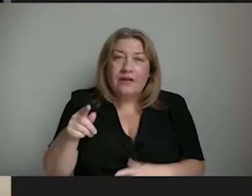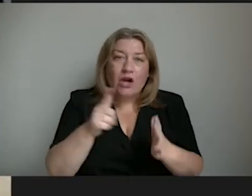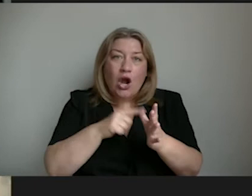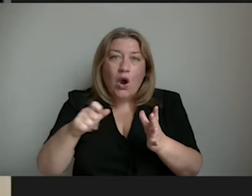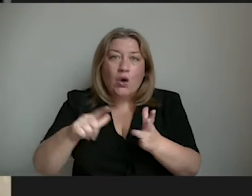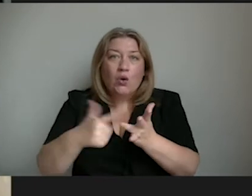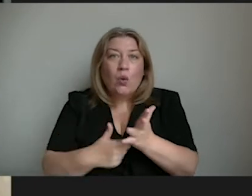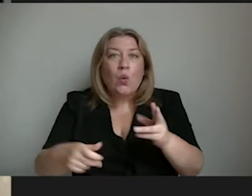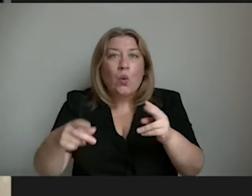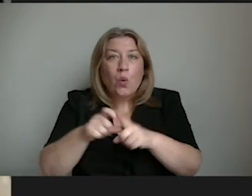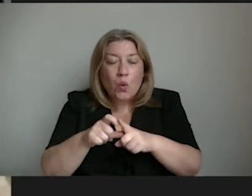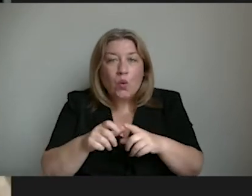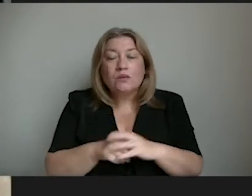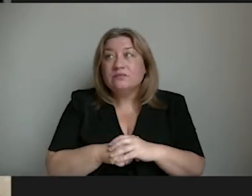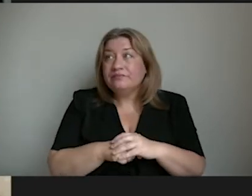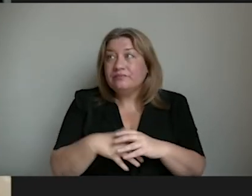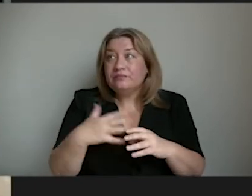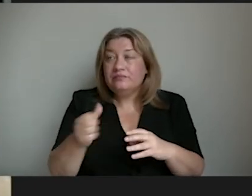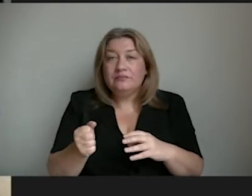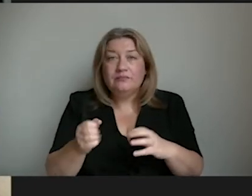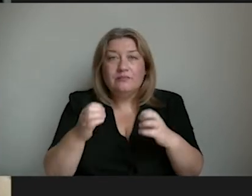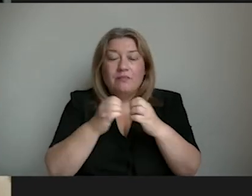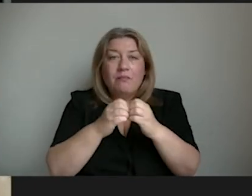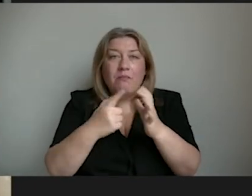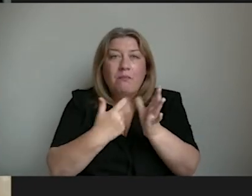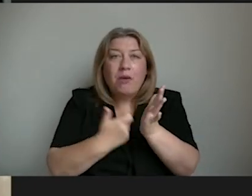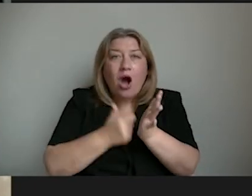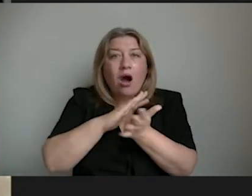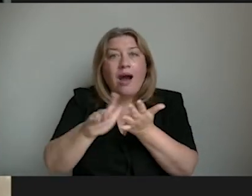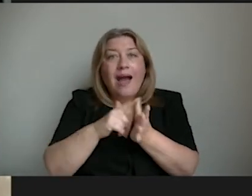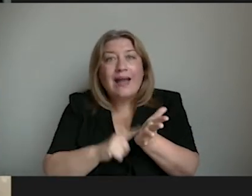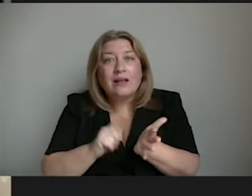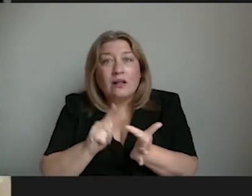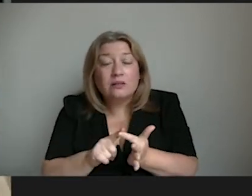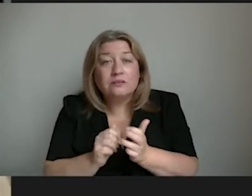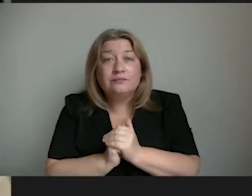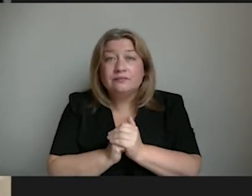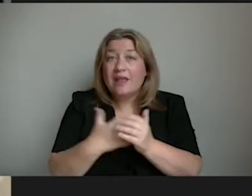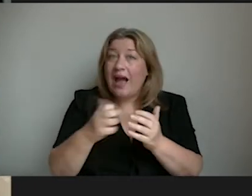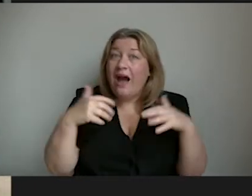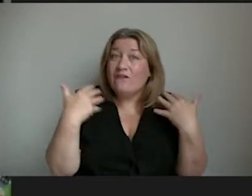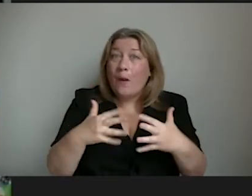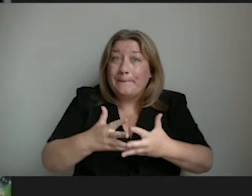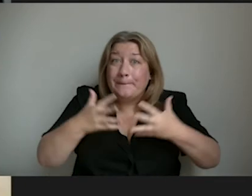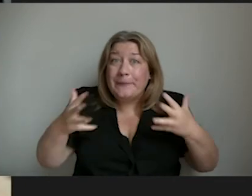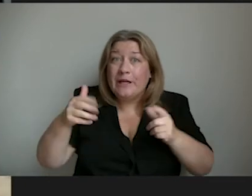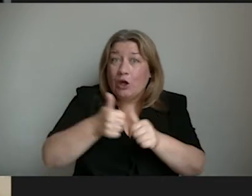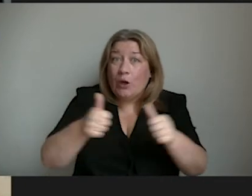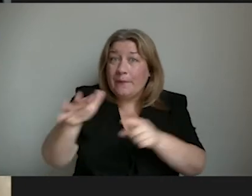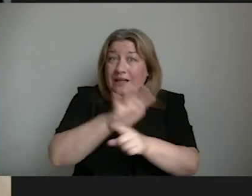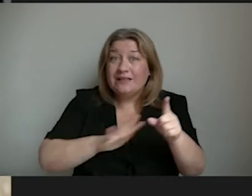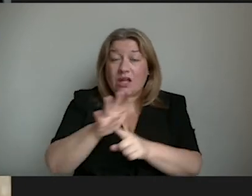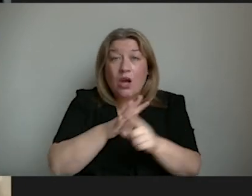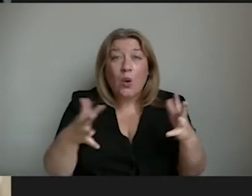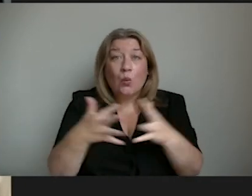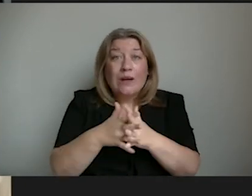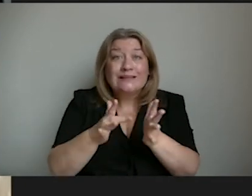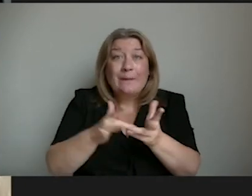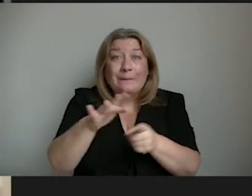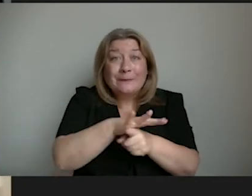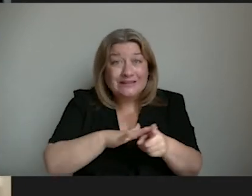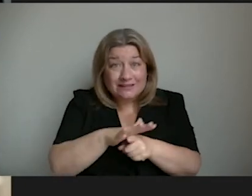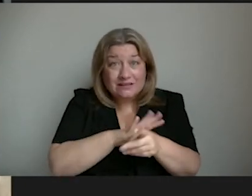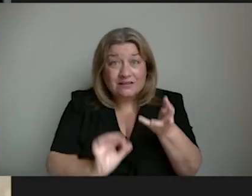got Accord, we've got Bar Hale, we've got some massive organisations,